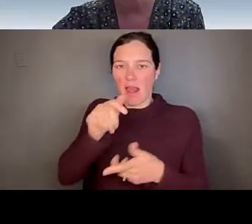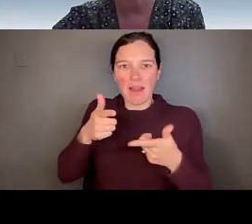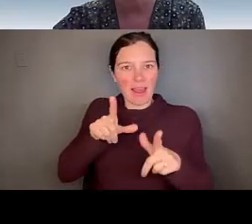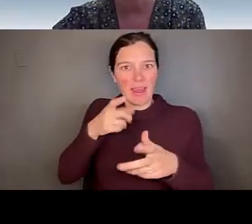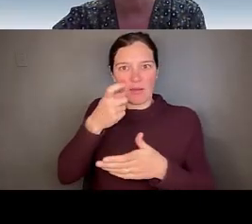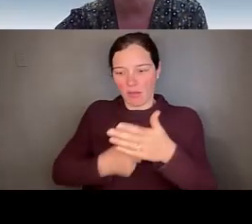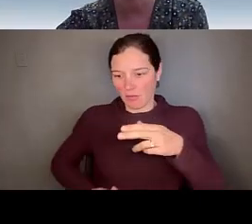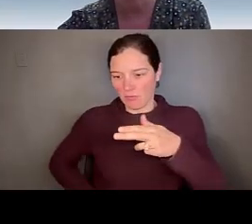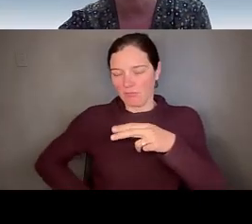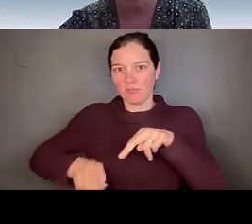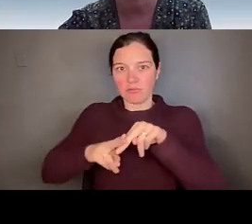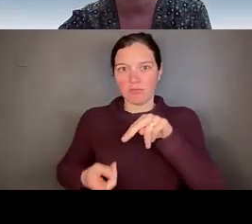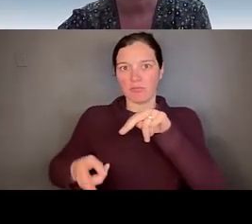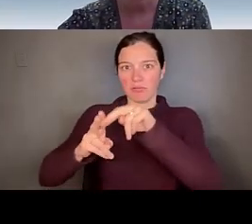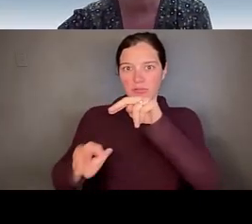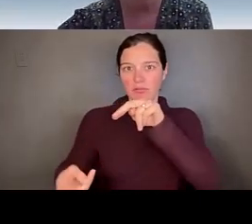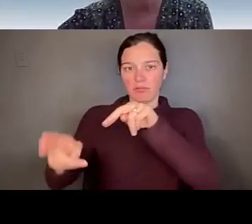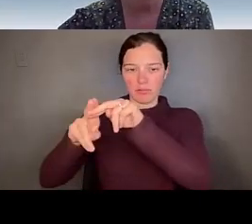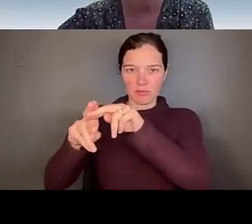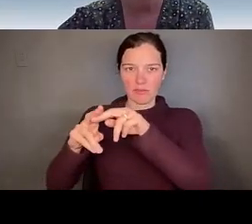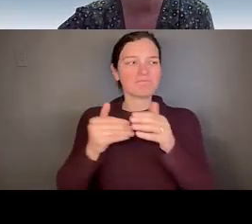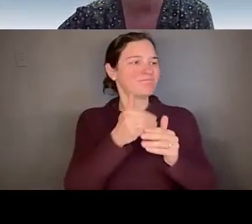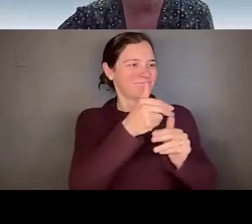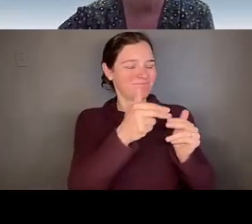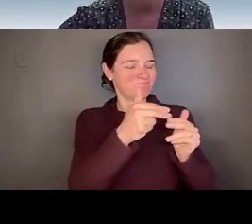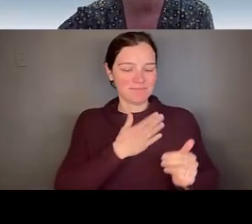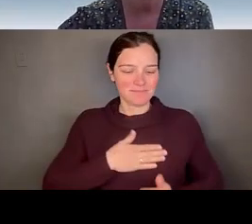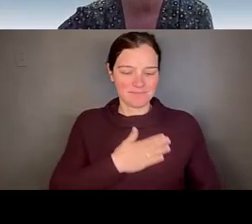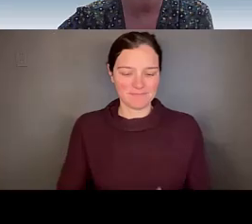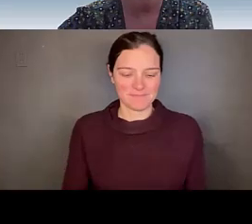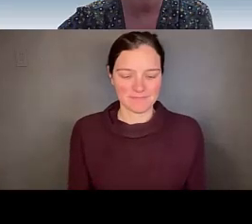come along with vertical integration. Next slide, please.